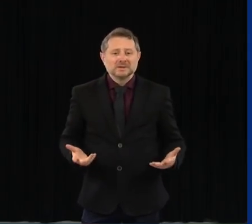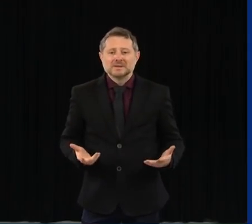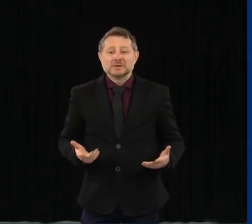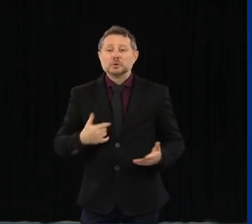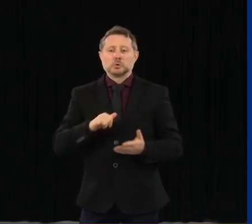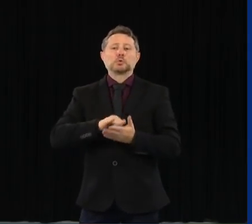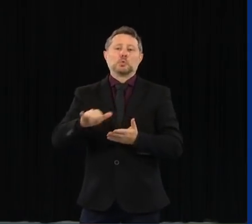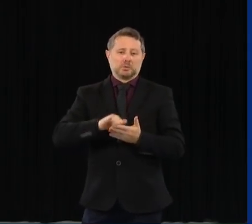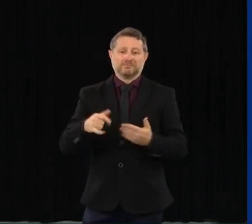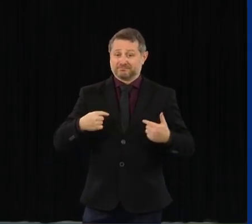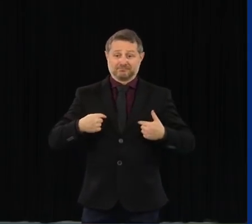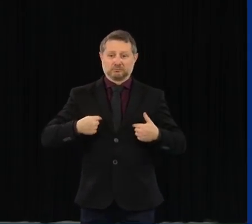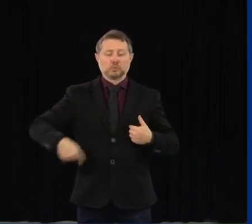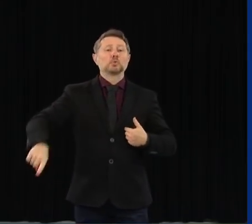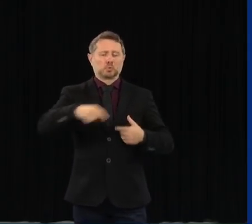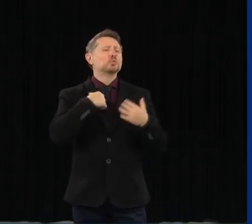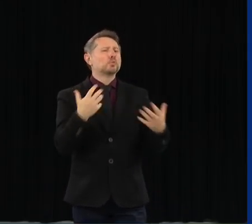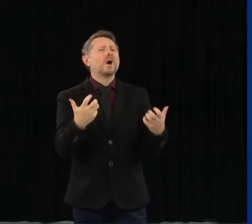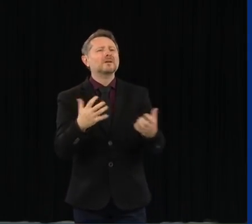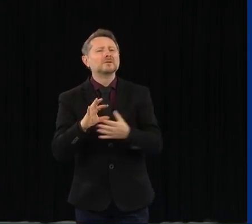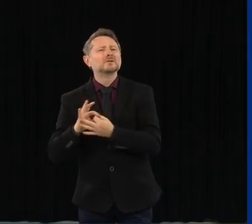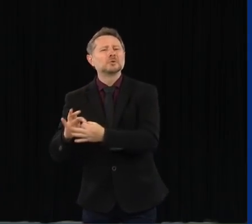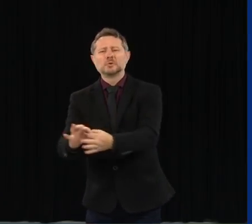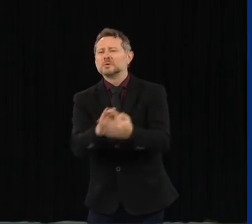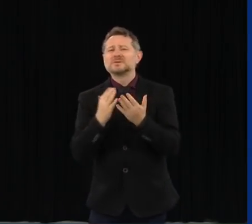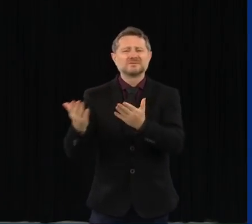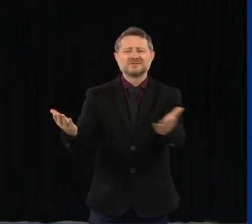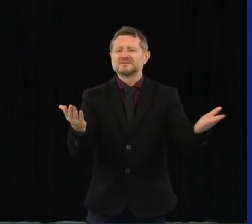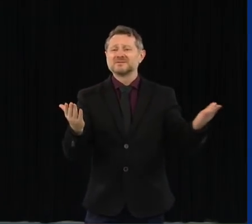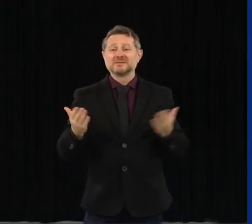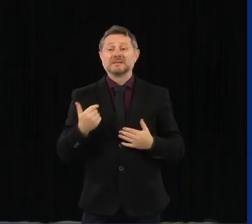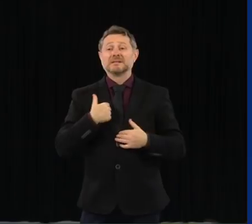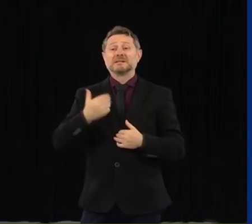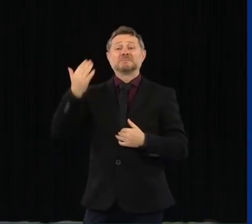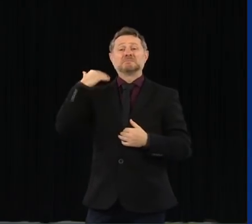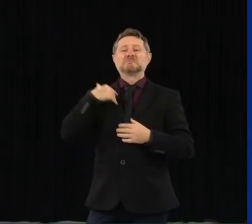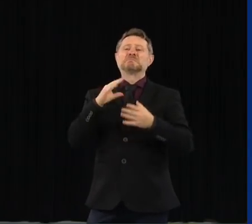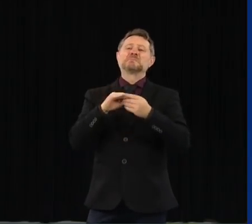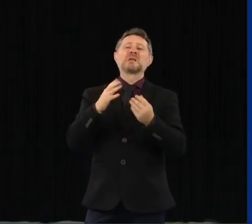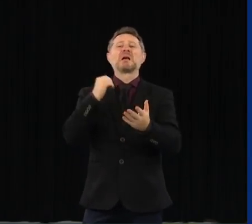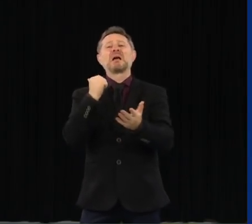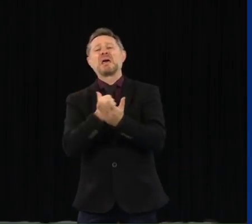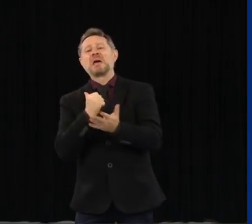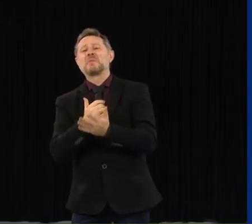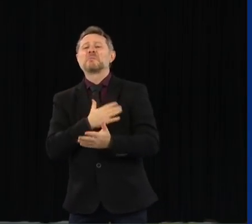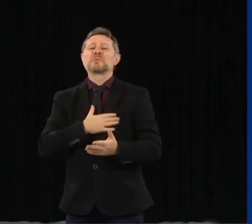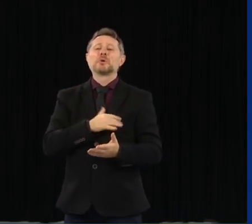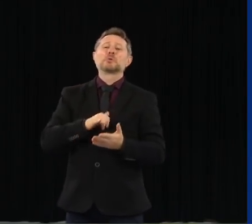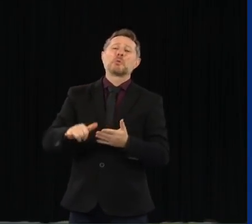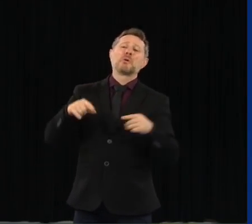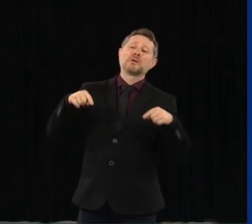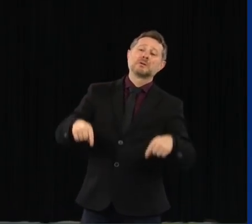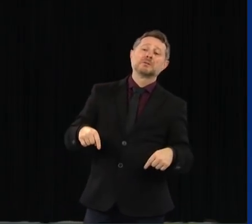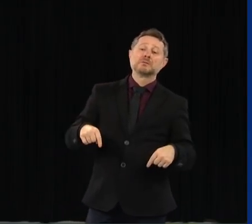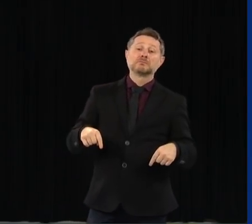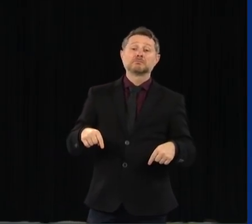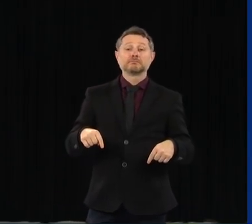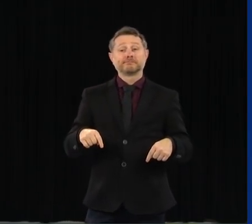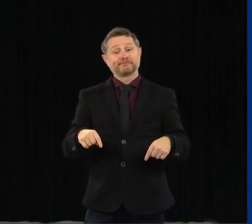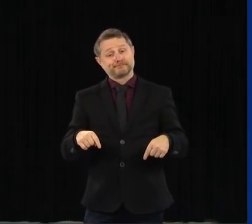York. I asked for people to come help New York. Health officials, health